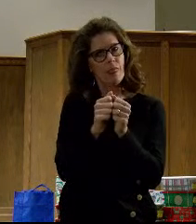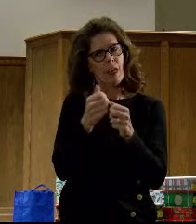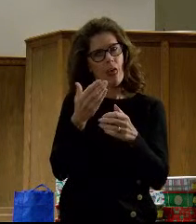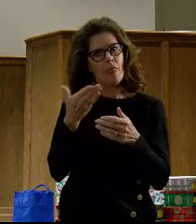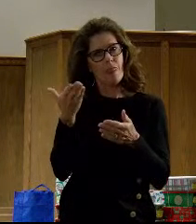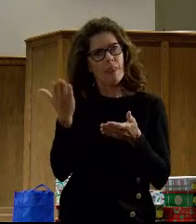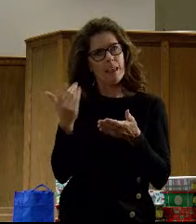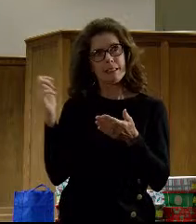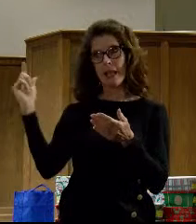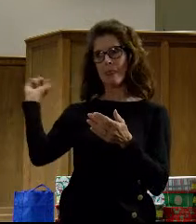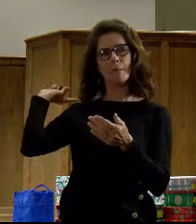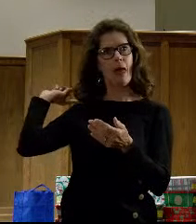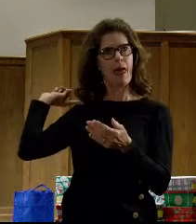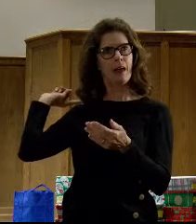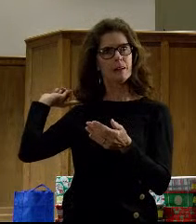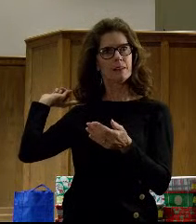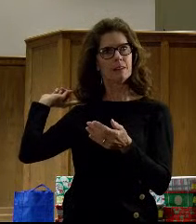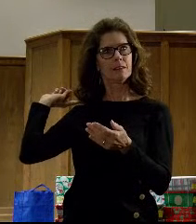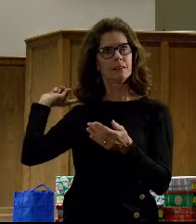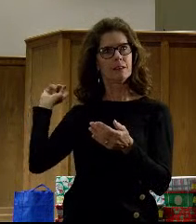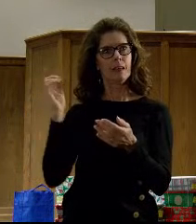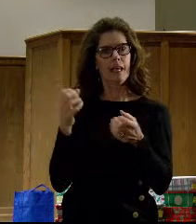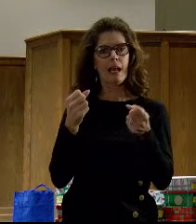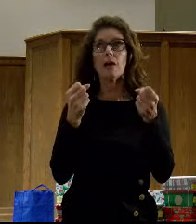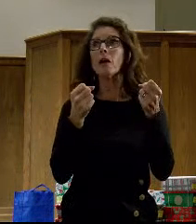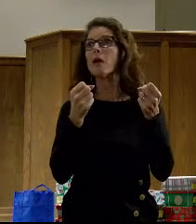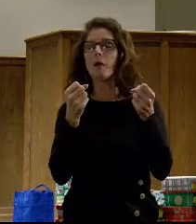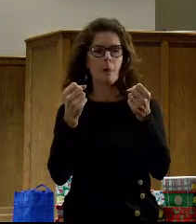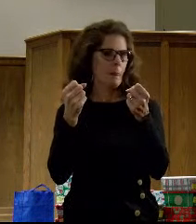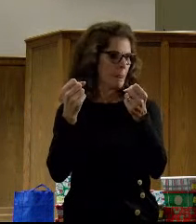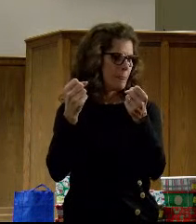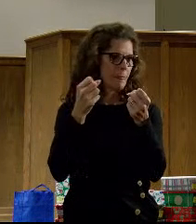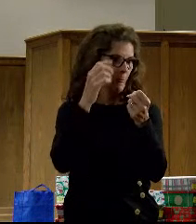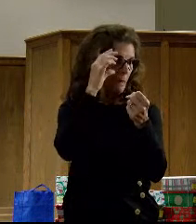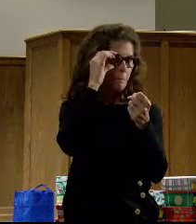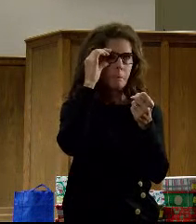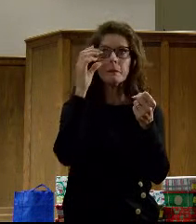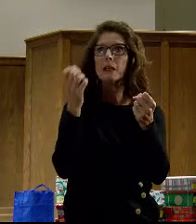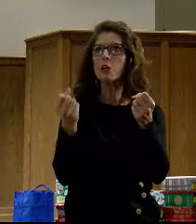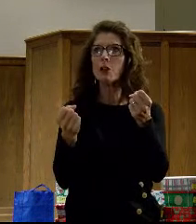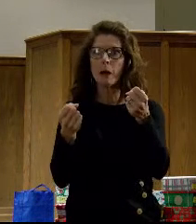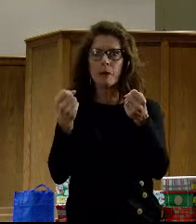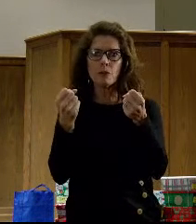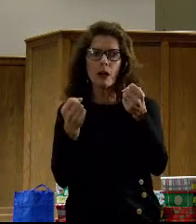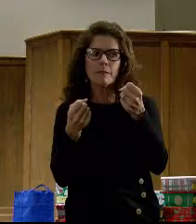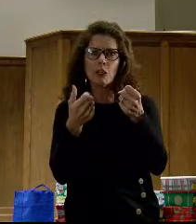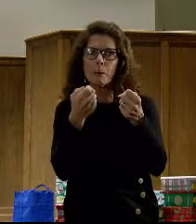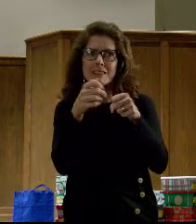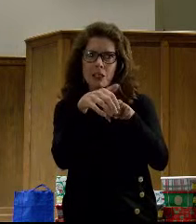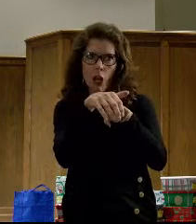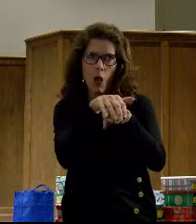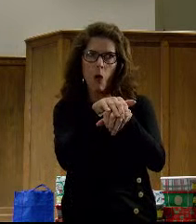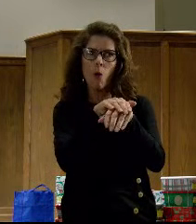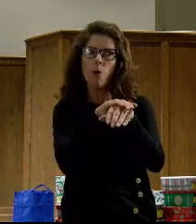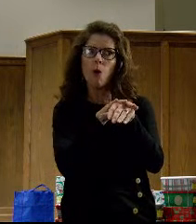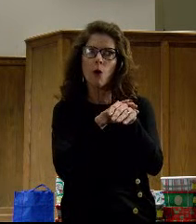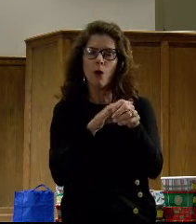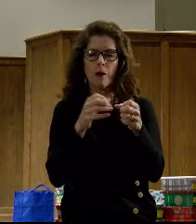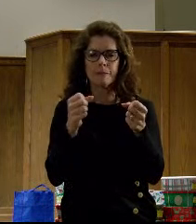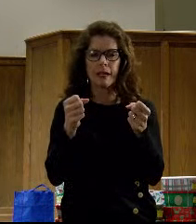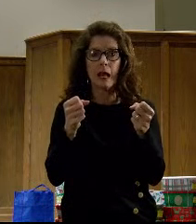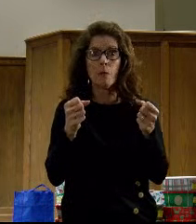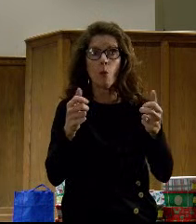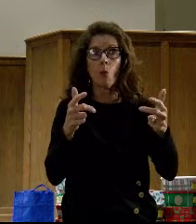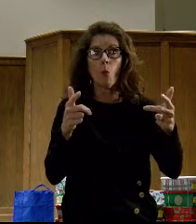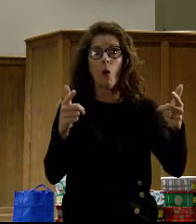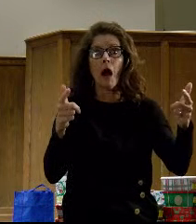I drive differently when I'm hauling something like that. I drive slower, and I take wide